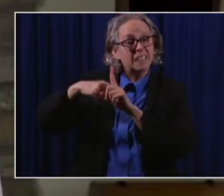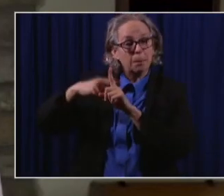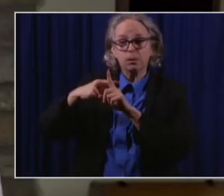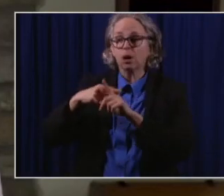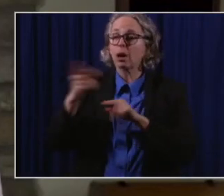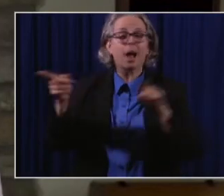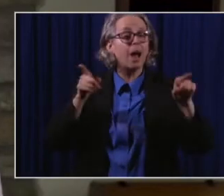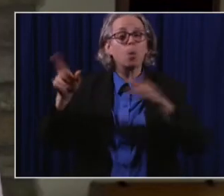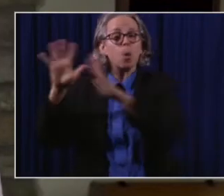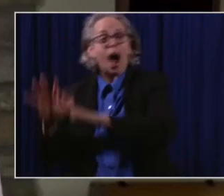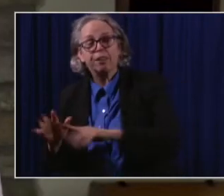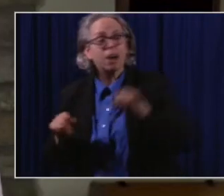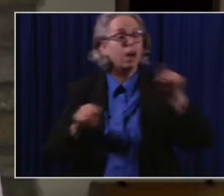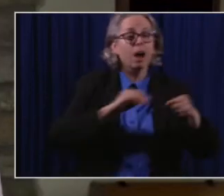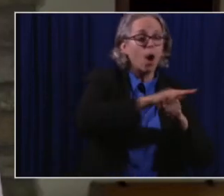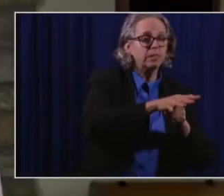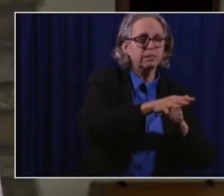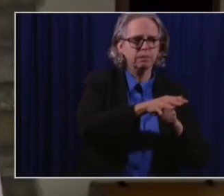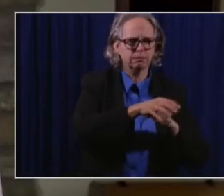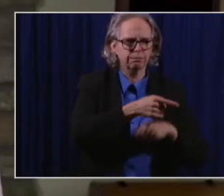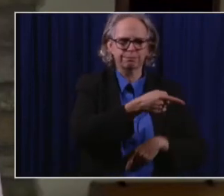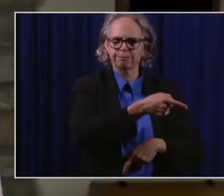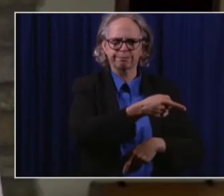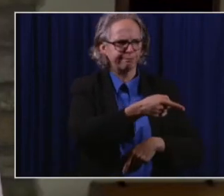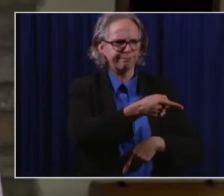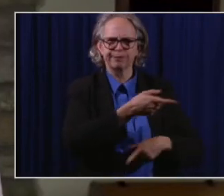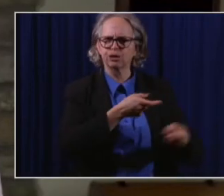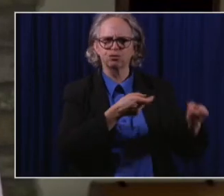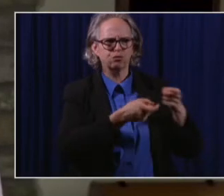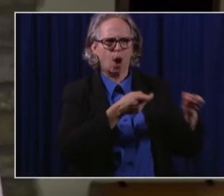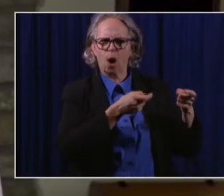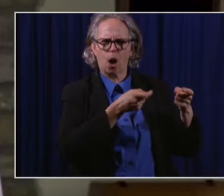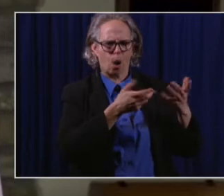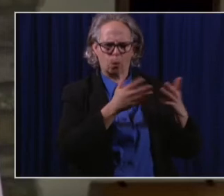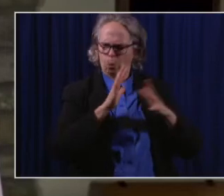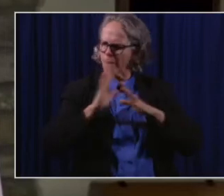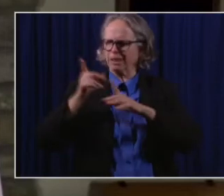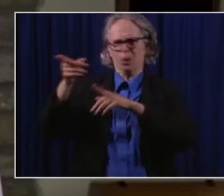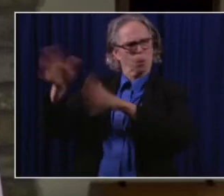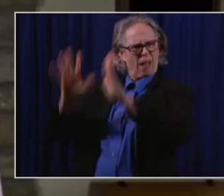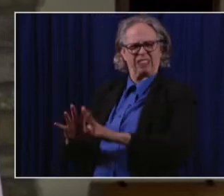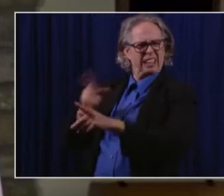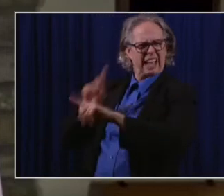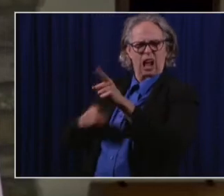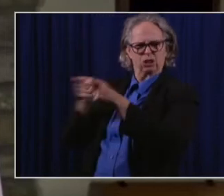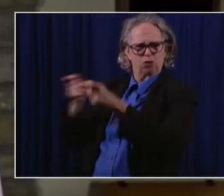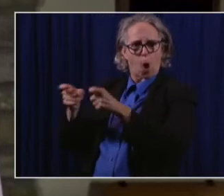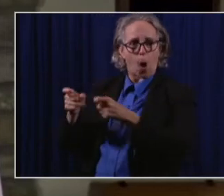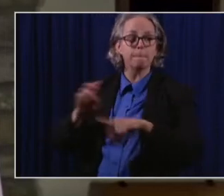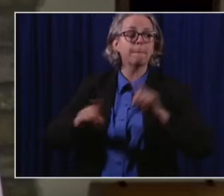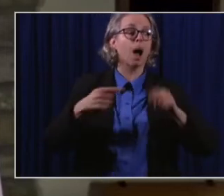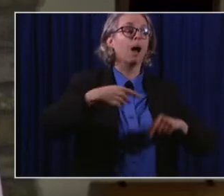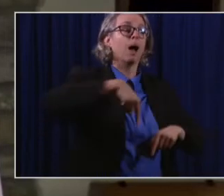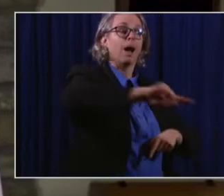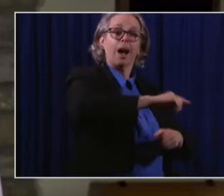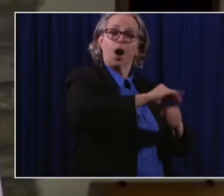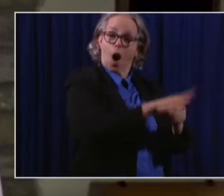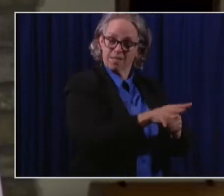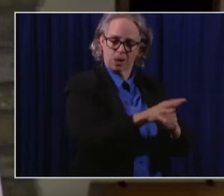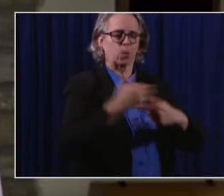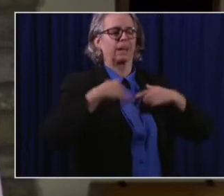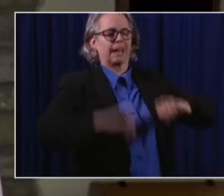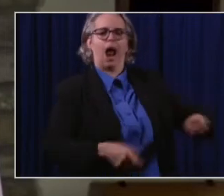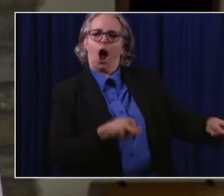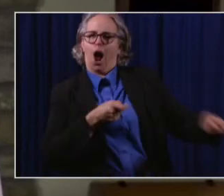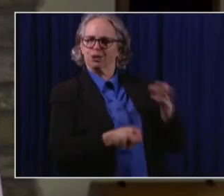And so these are reflection of what we see today, but also a reflection of early warning signs. But we can